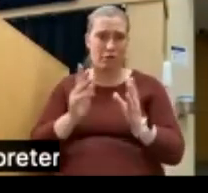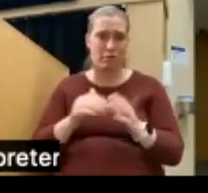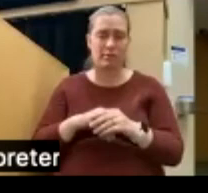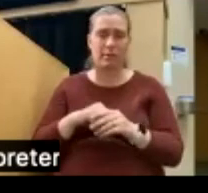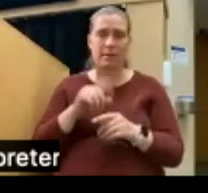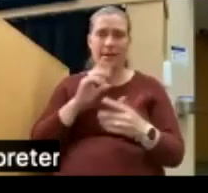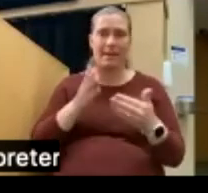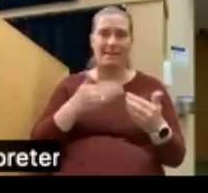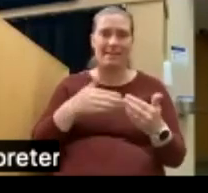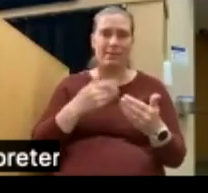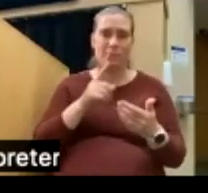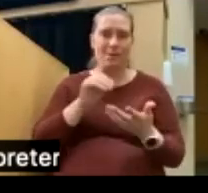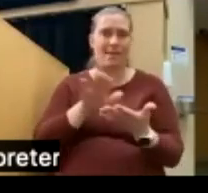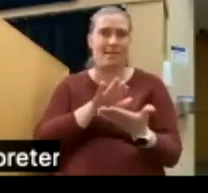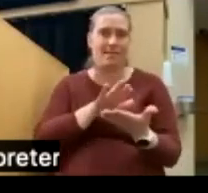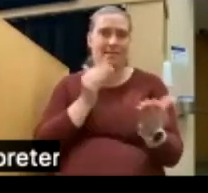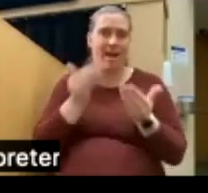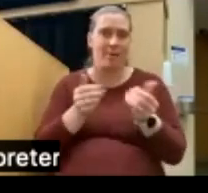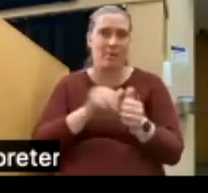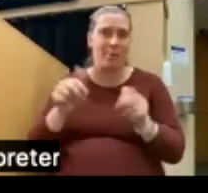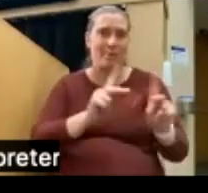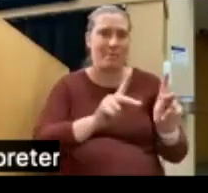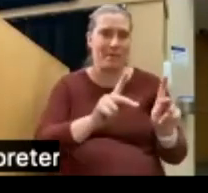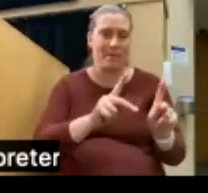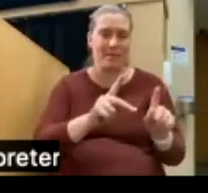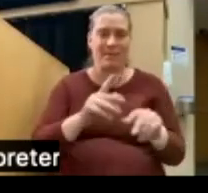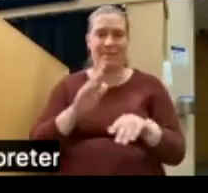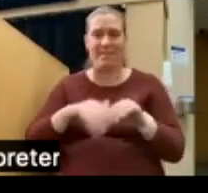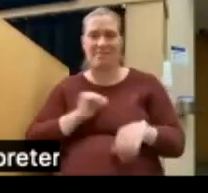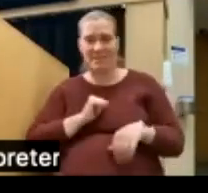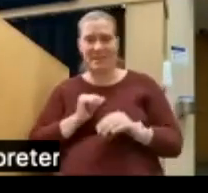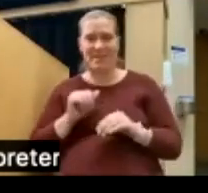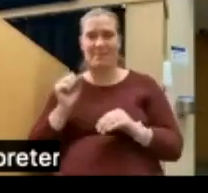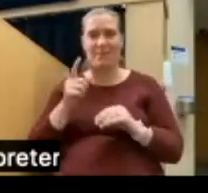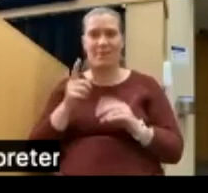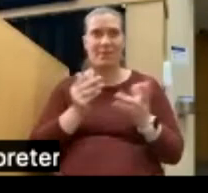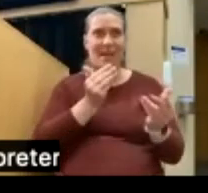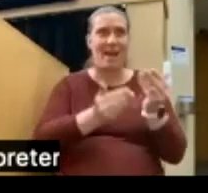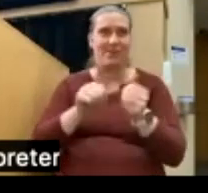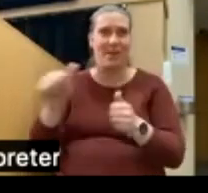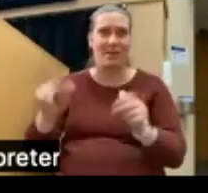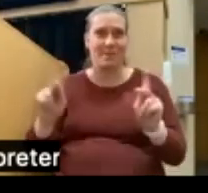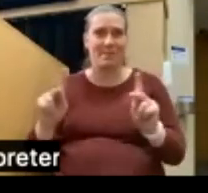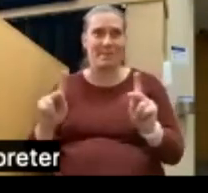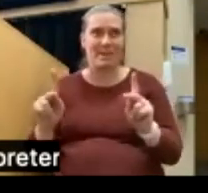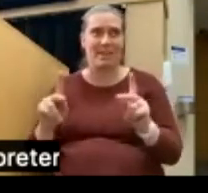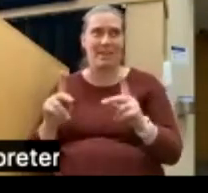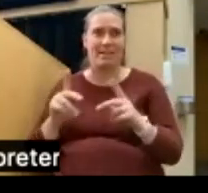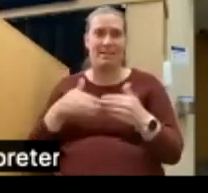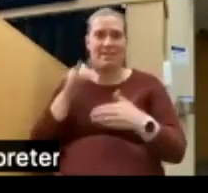to ourselves. So also recognizing when something doesn't feel kind to you and thinking about ways that adjustments can be made.